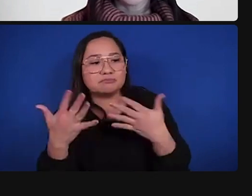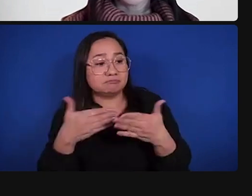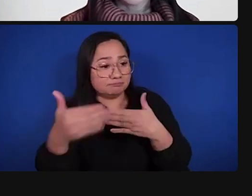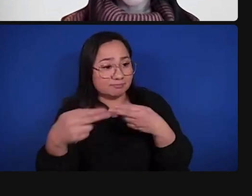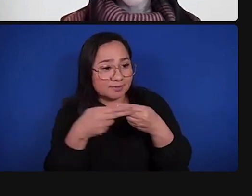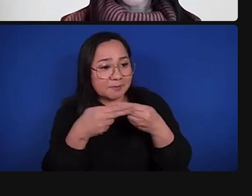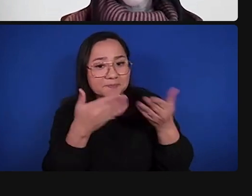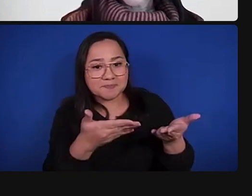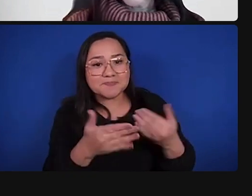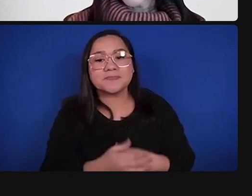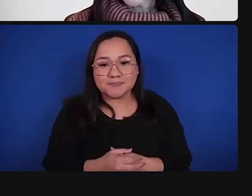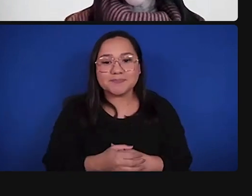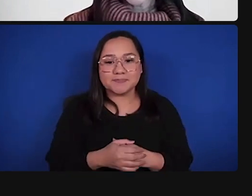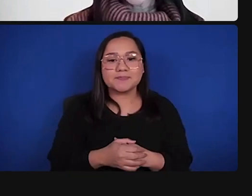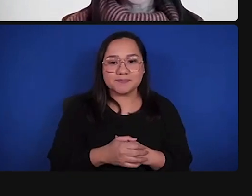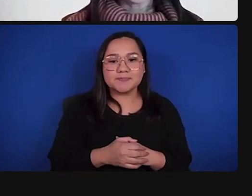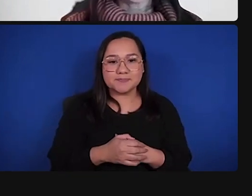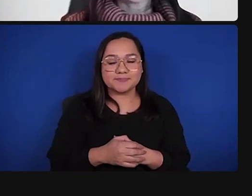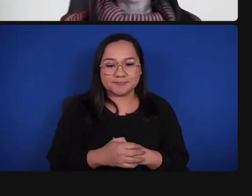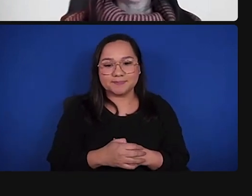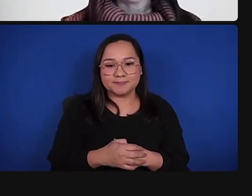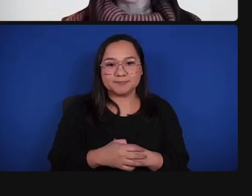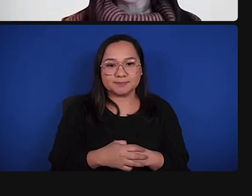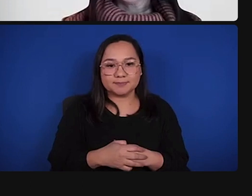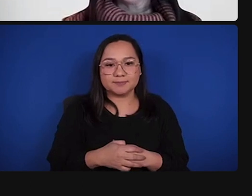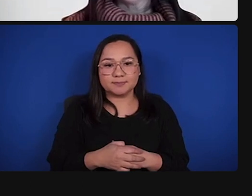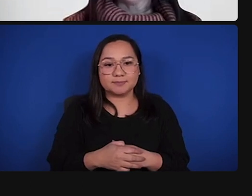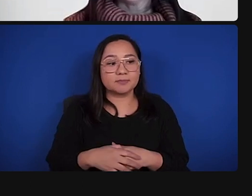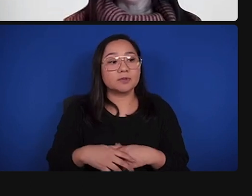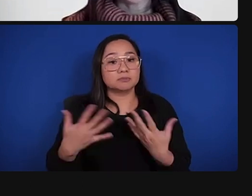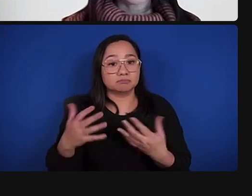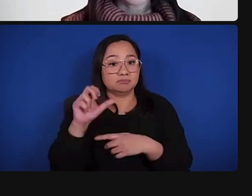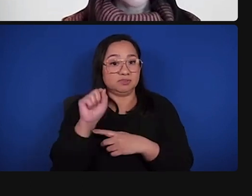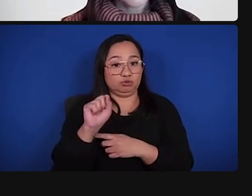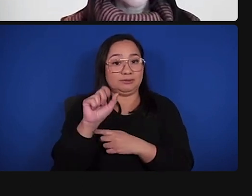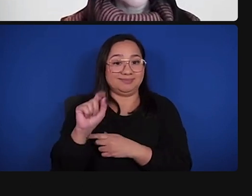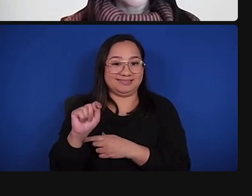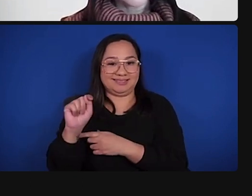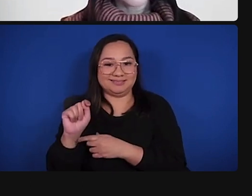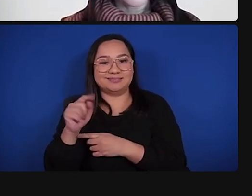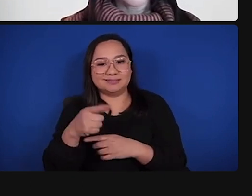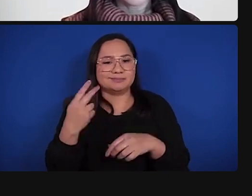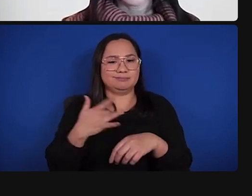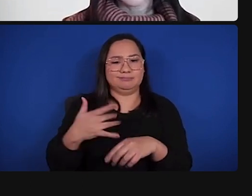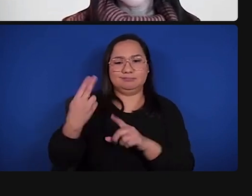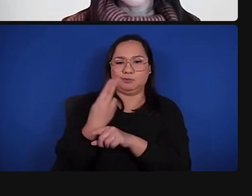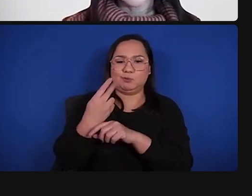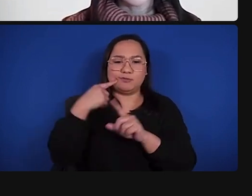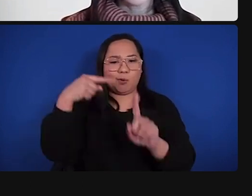Who is speech-to-text useful for? Certainly useful for students who are deaf. It's also useful for students who